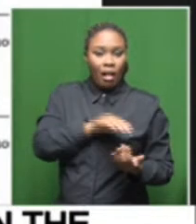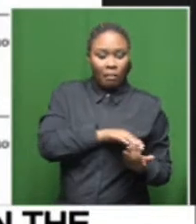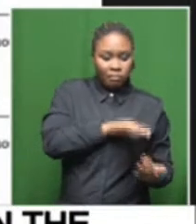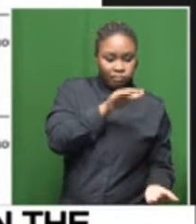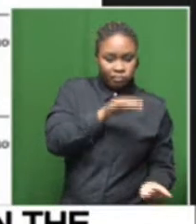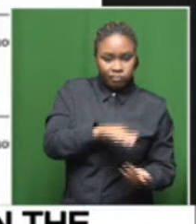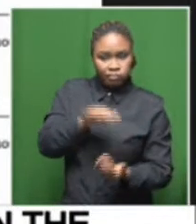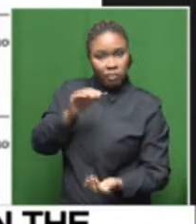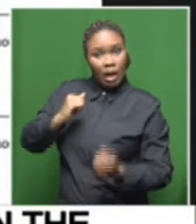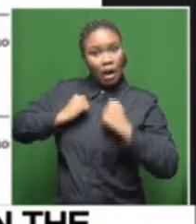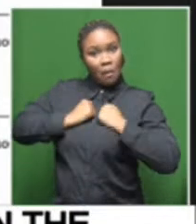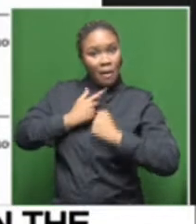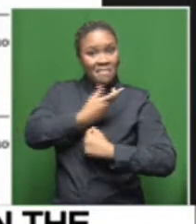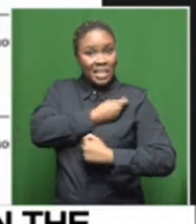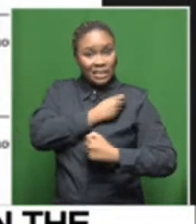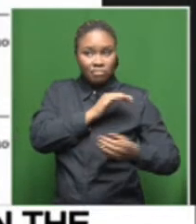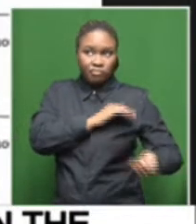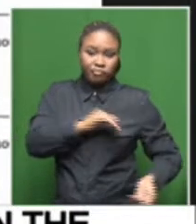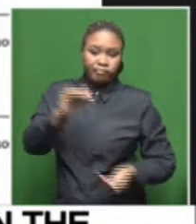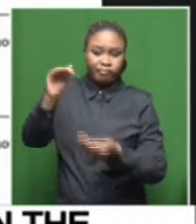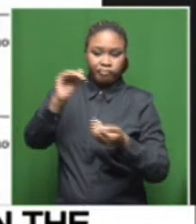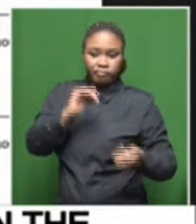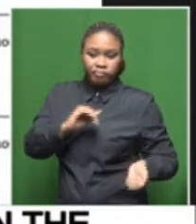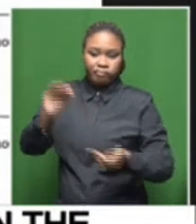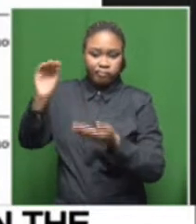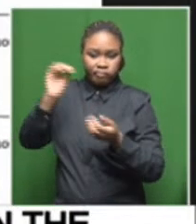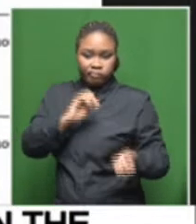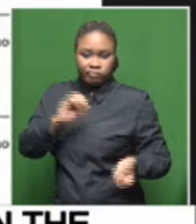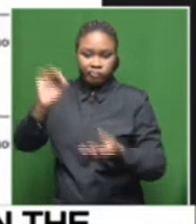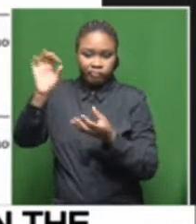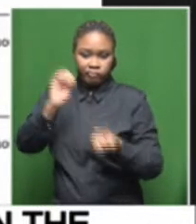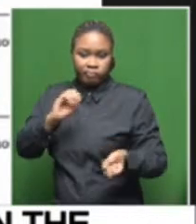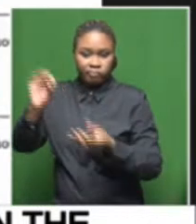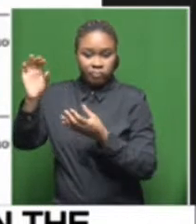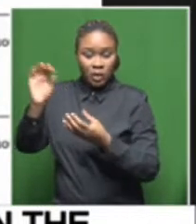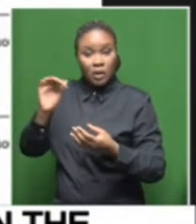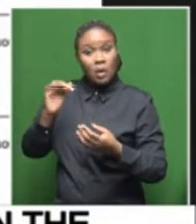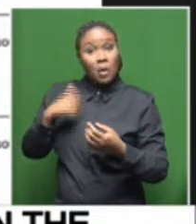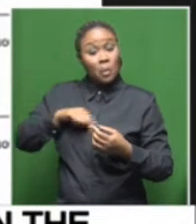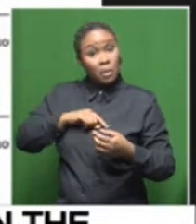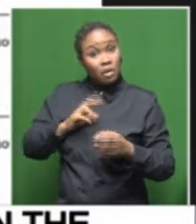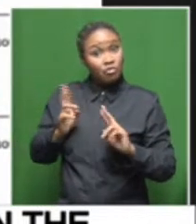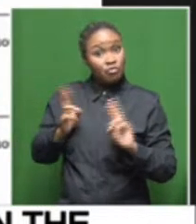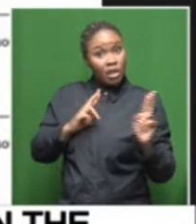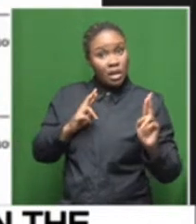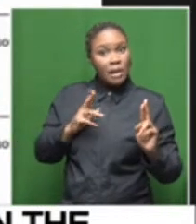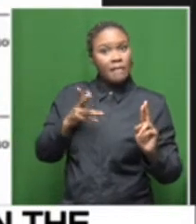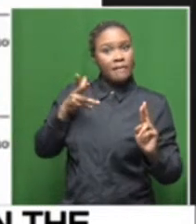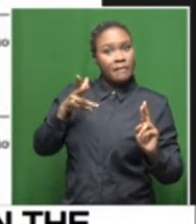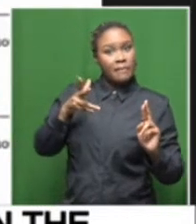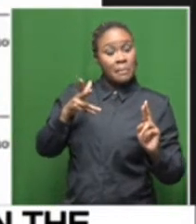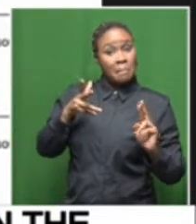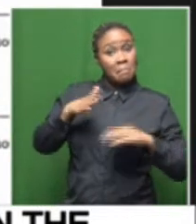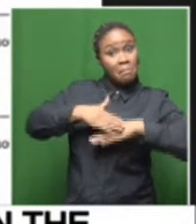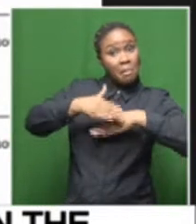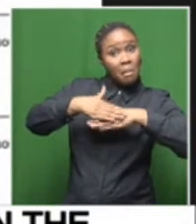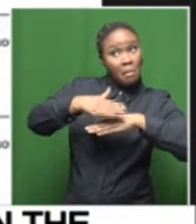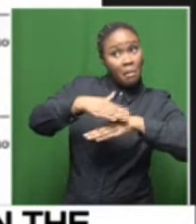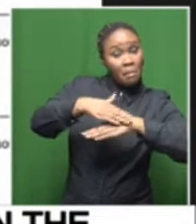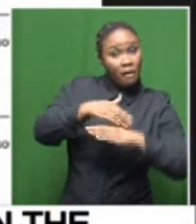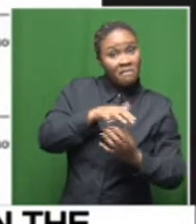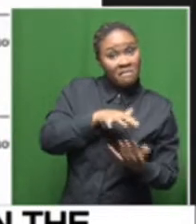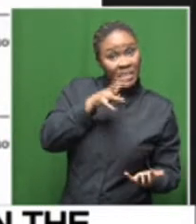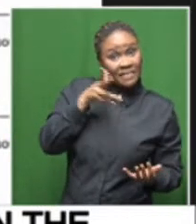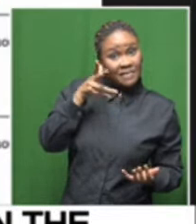and then at the time when we are ready for additional for return of those